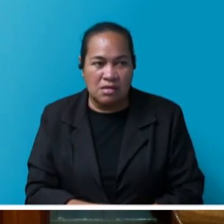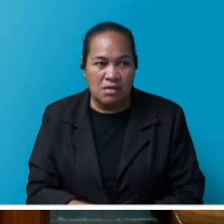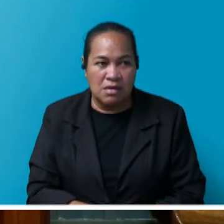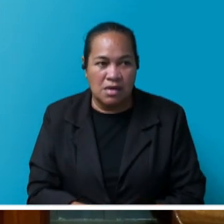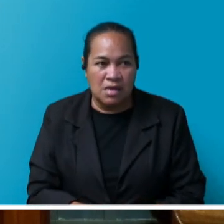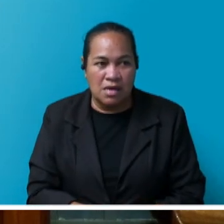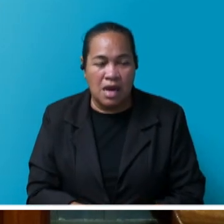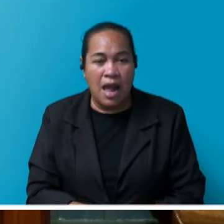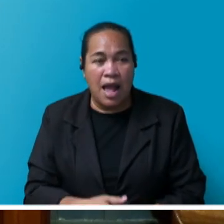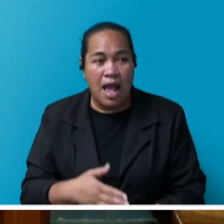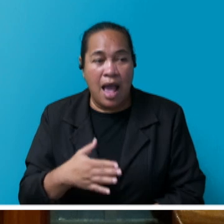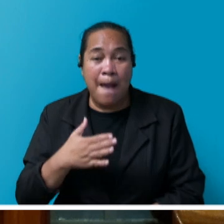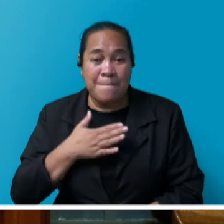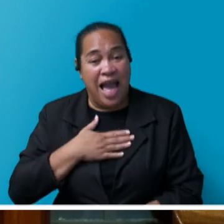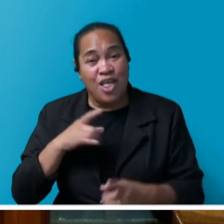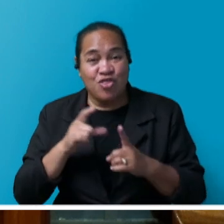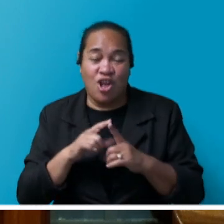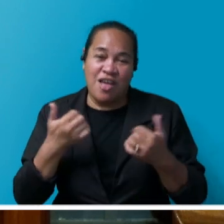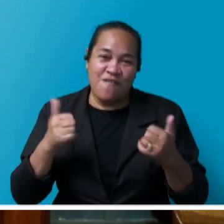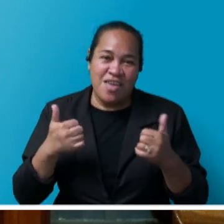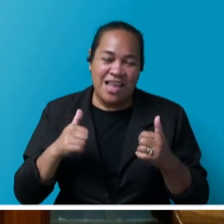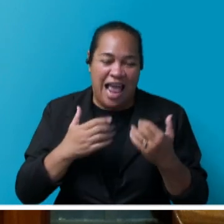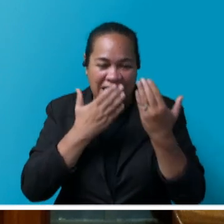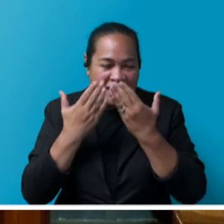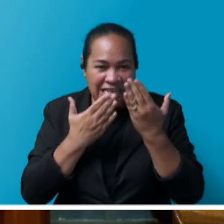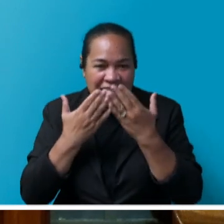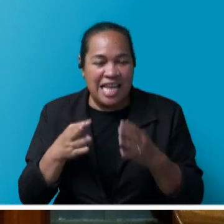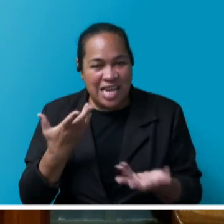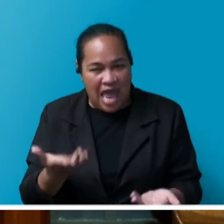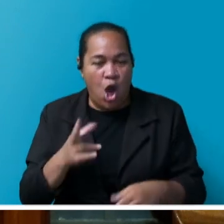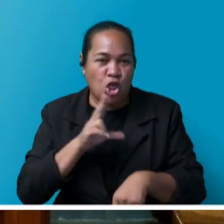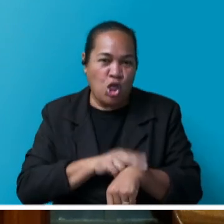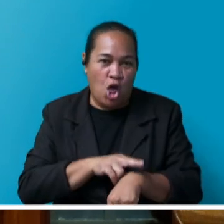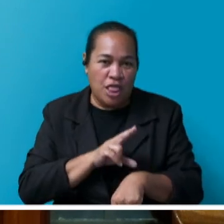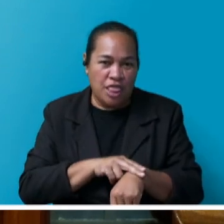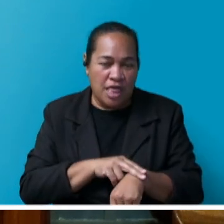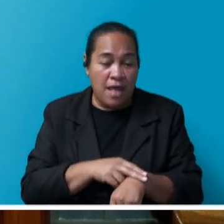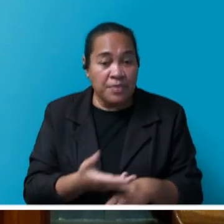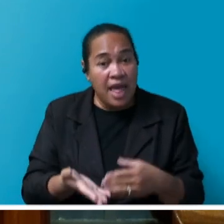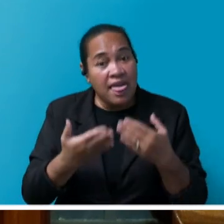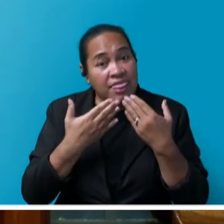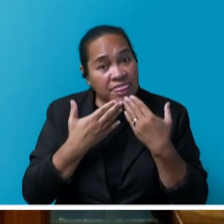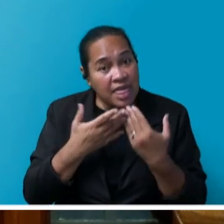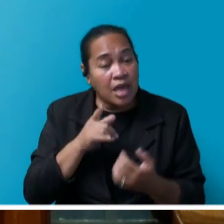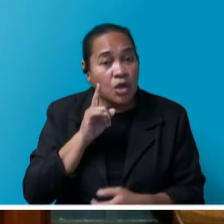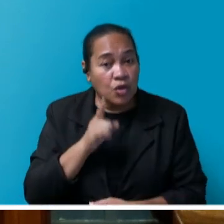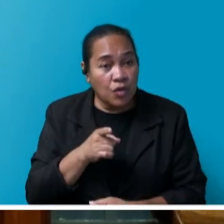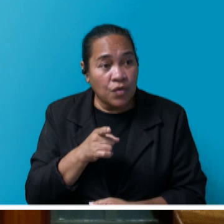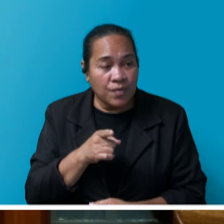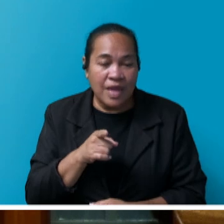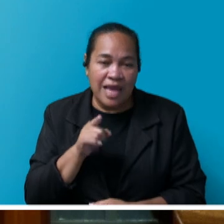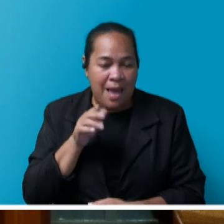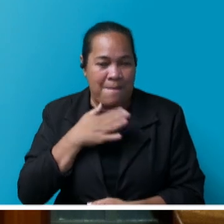My daughter has completed her studies in medicine. She's now a doctor. And thank you, she doesn't have to